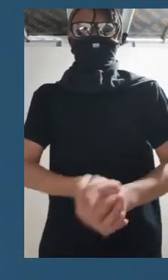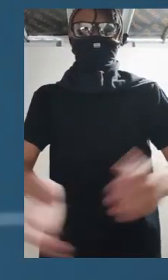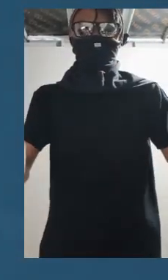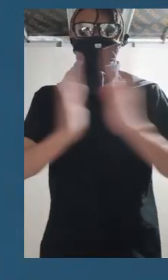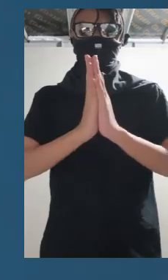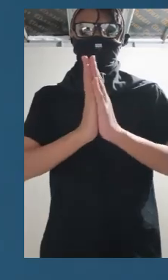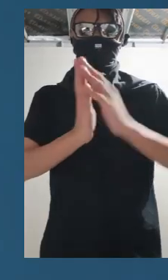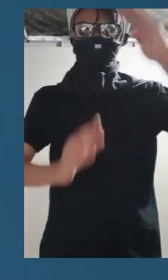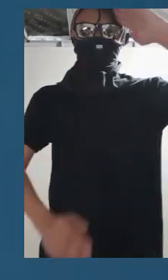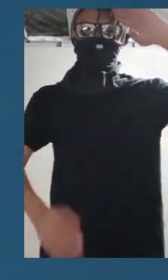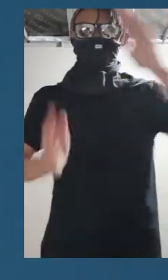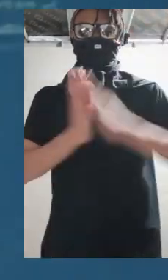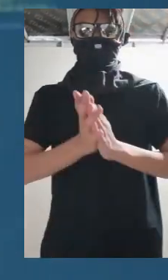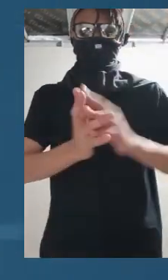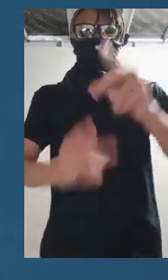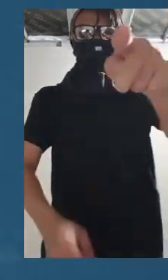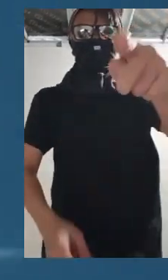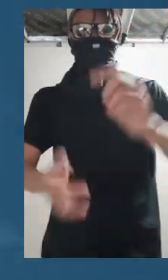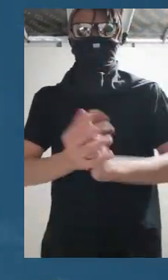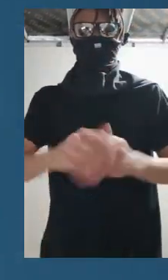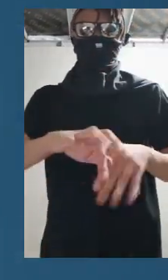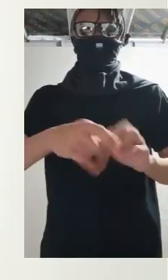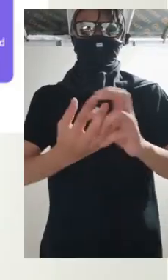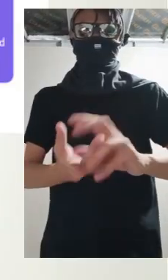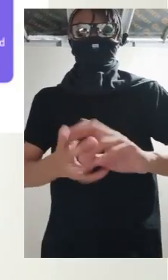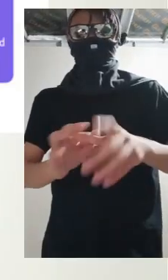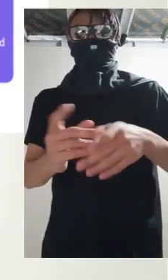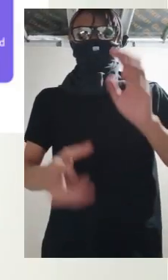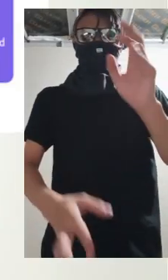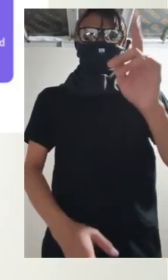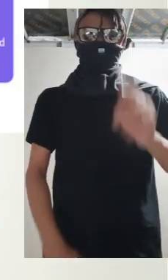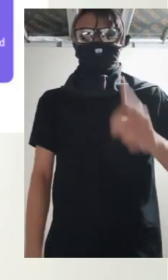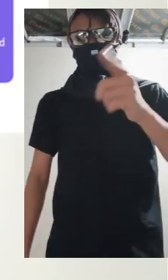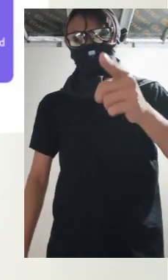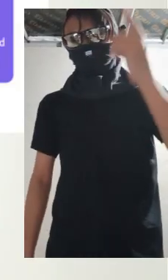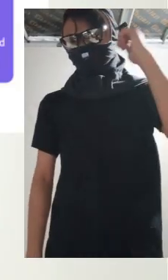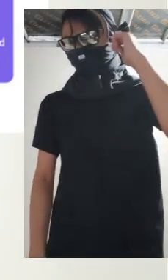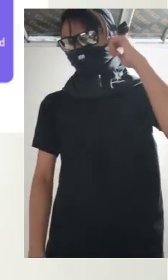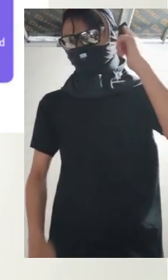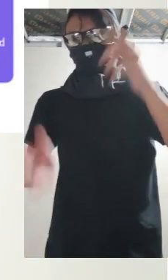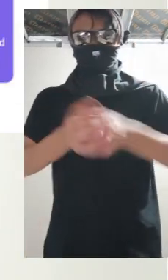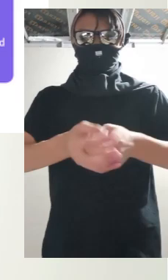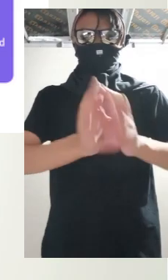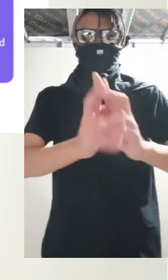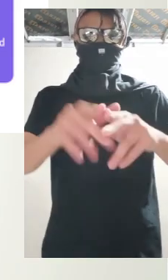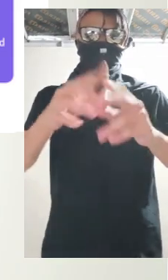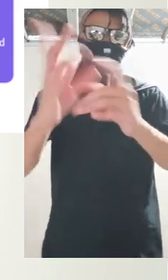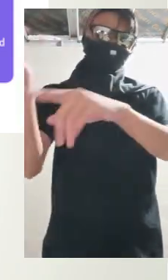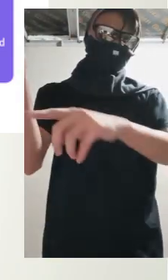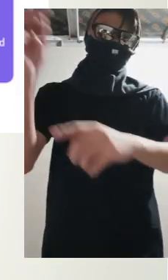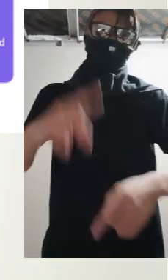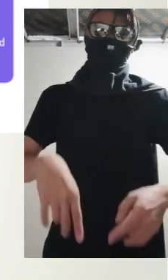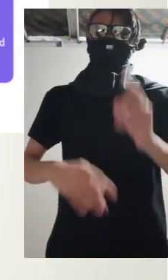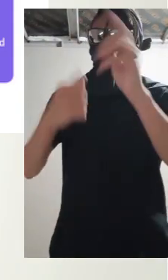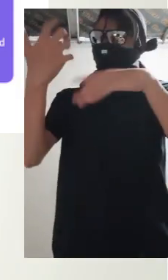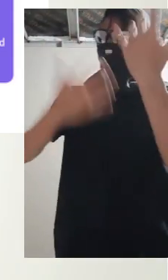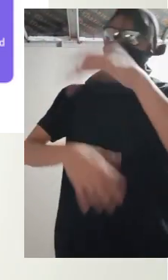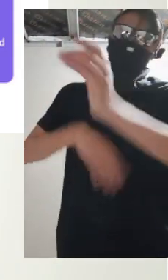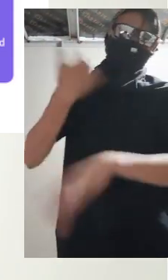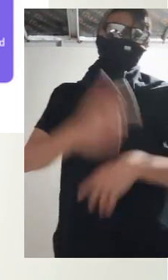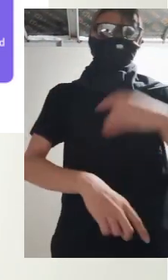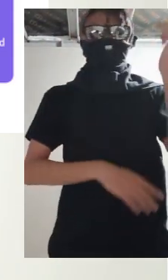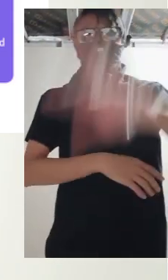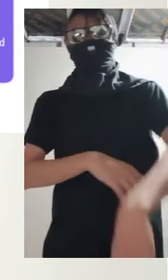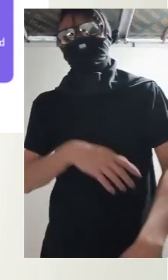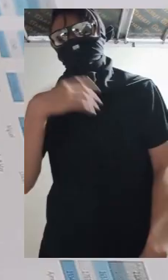and identifying its components. Threat identification. Identifying potential threats using methods